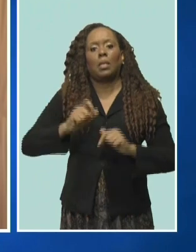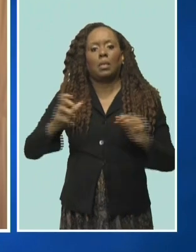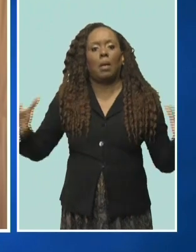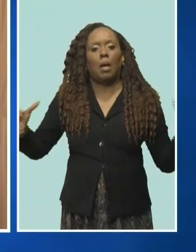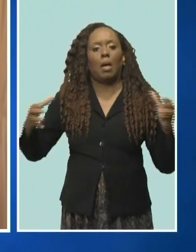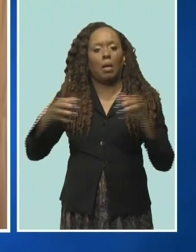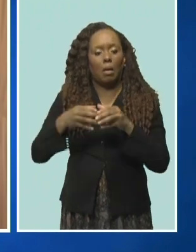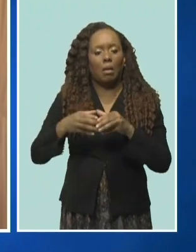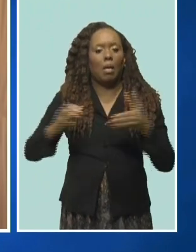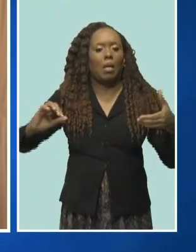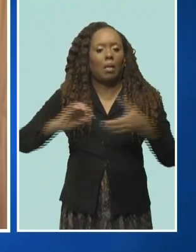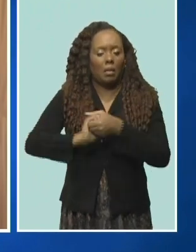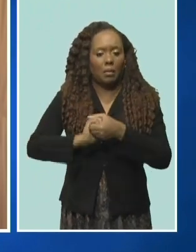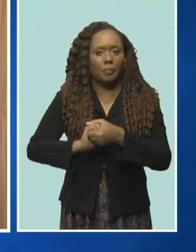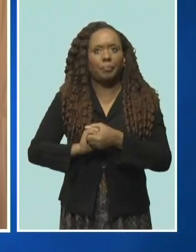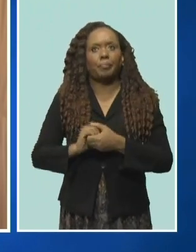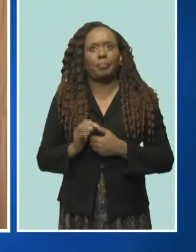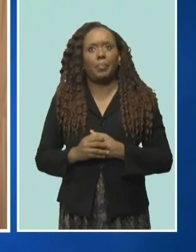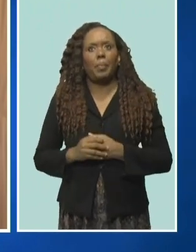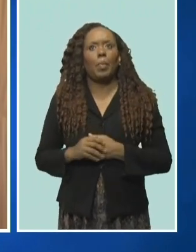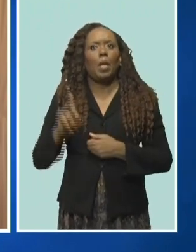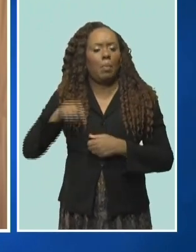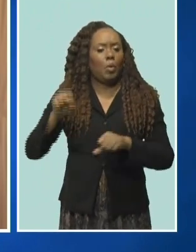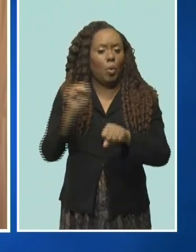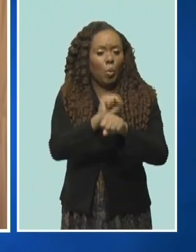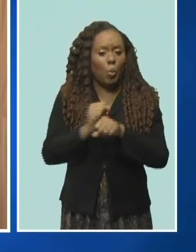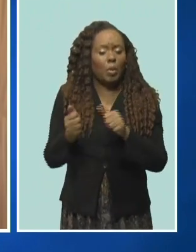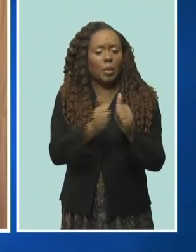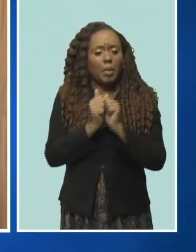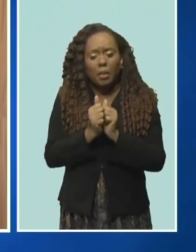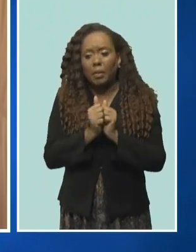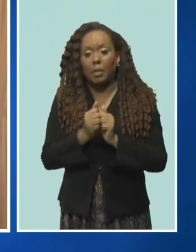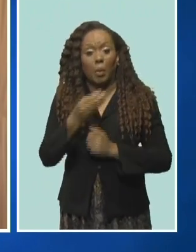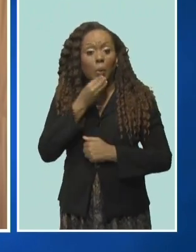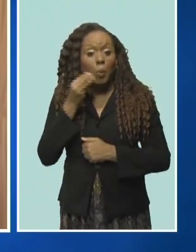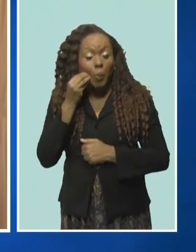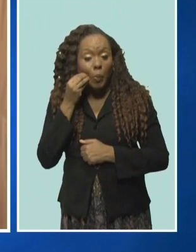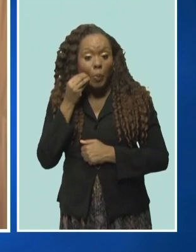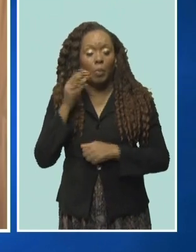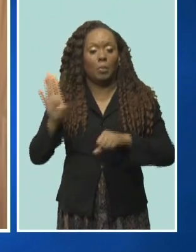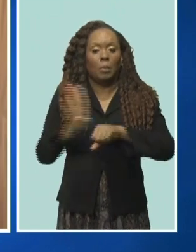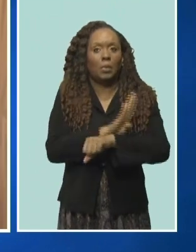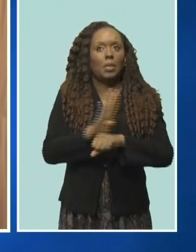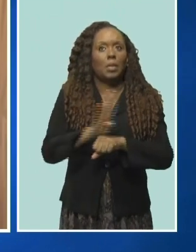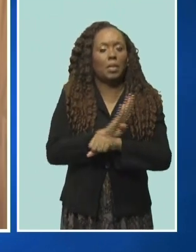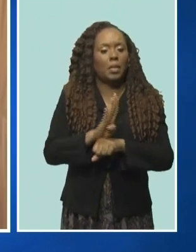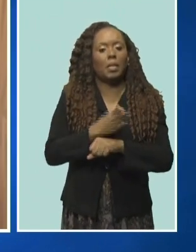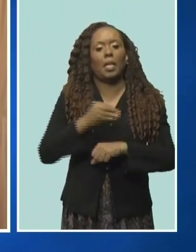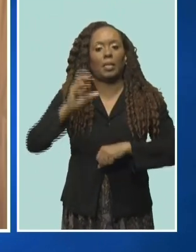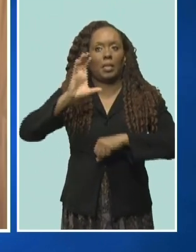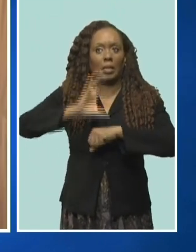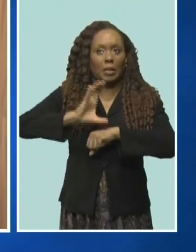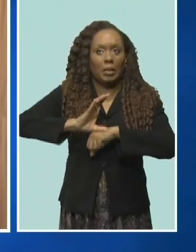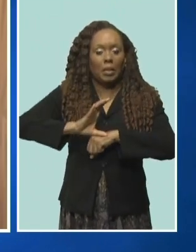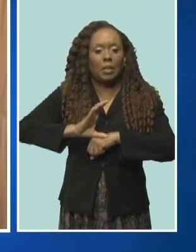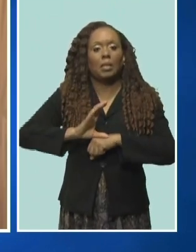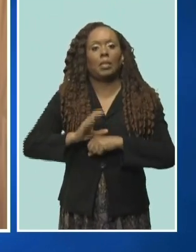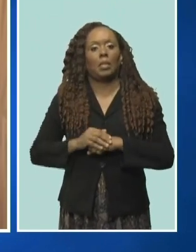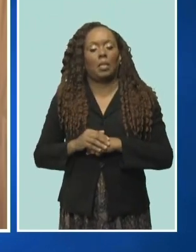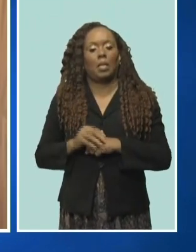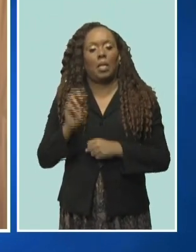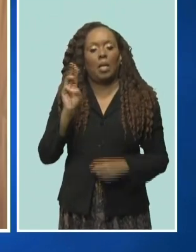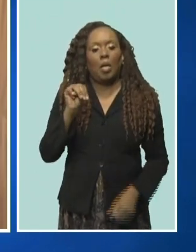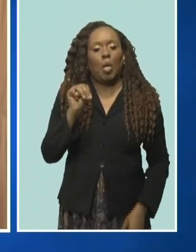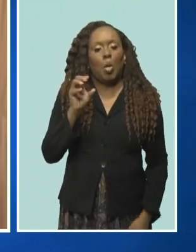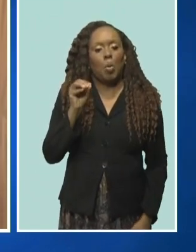whether in our homes, our place of work, or businesses. And indeed, we must do so where we worship, in our churches, our mosques,